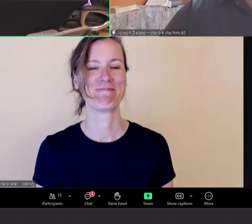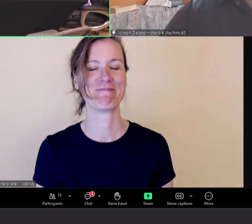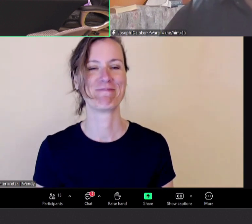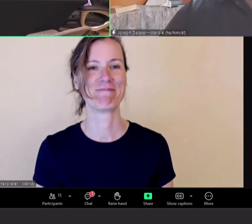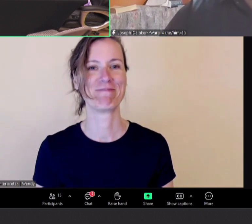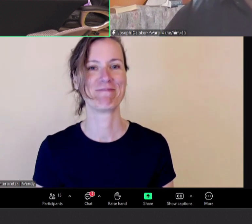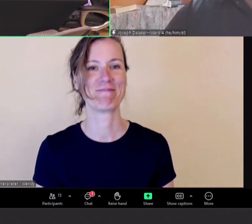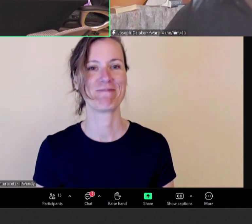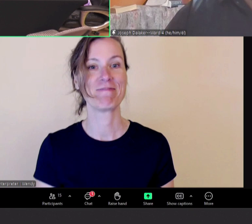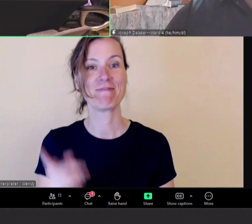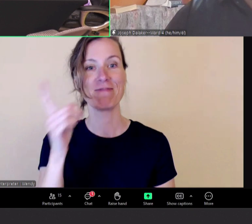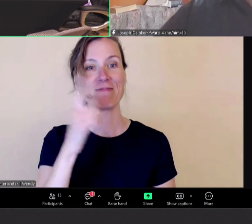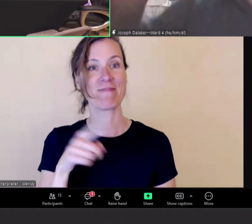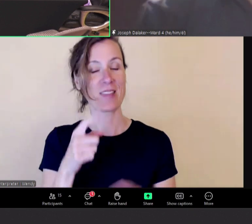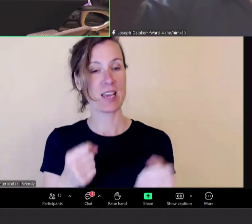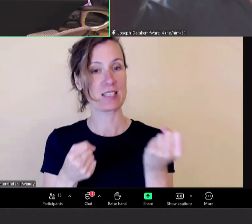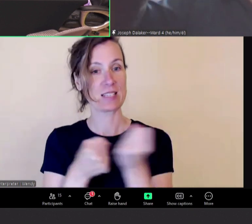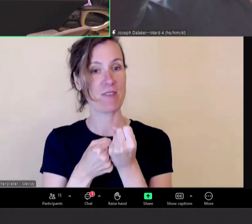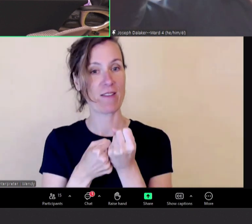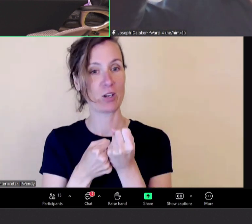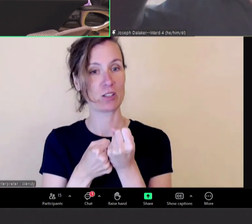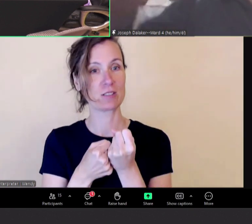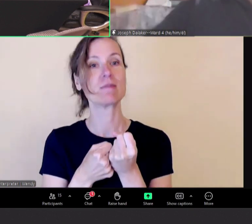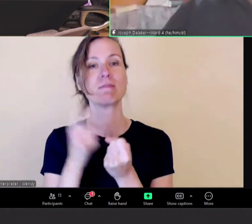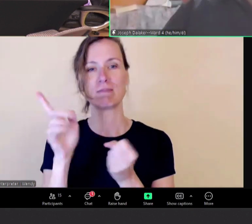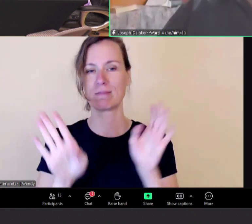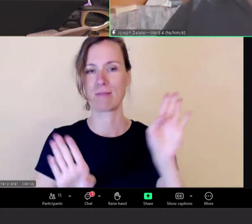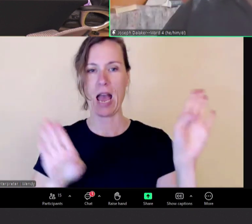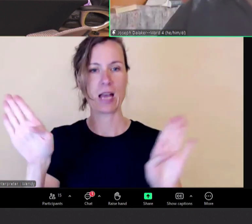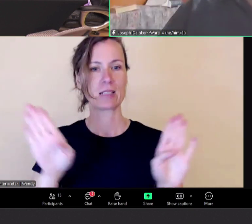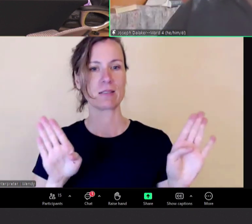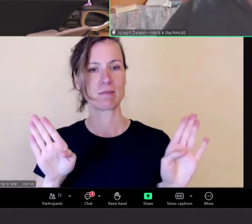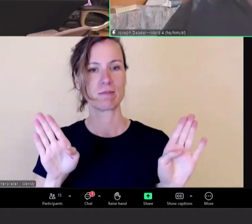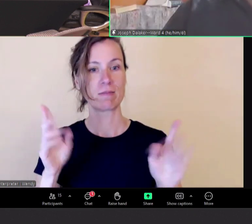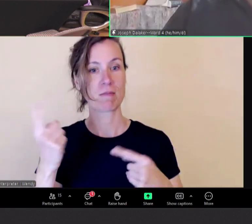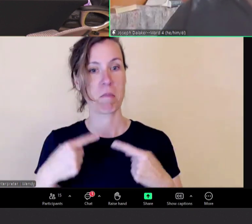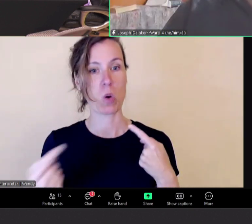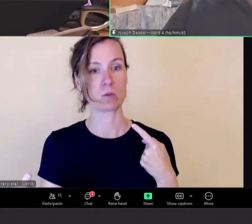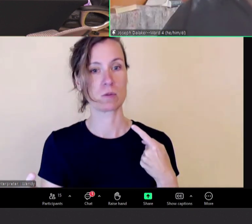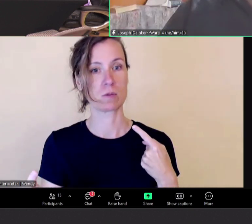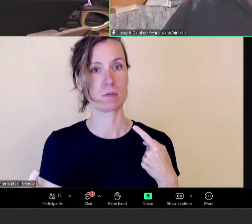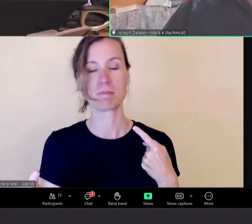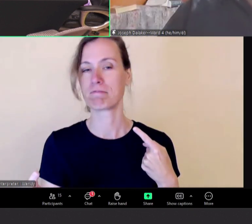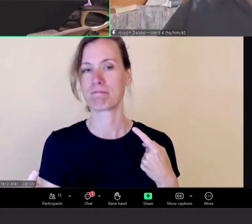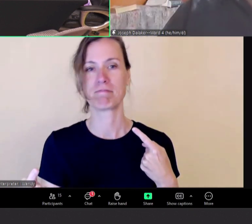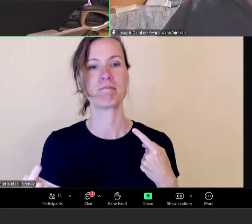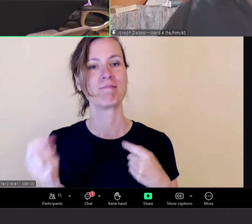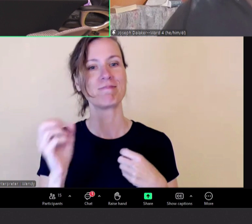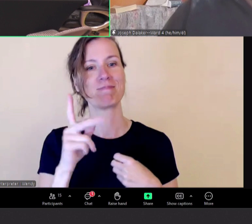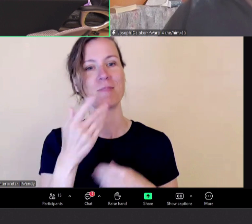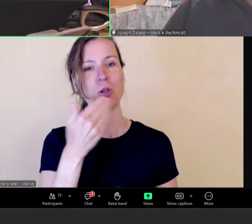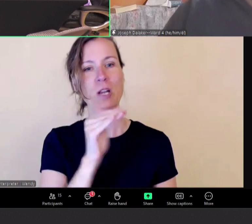All those in favor? Aye. Aye. Any opposed? The ayes have it. You all have a good night.